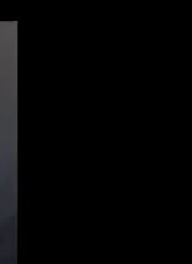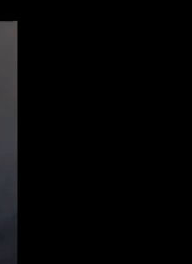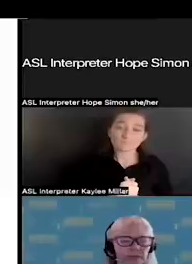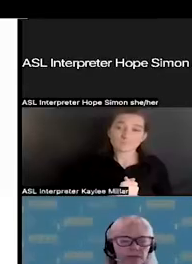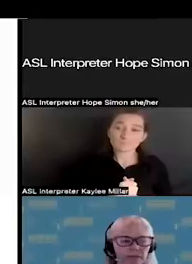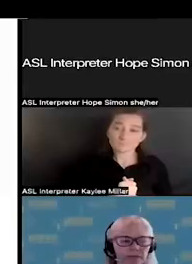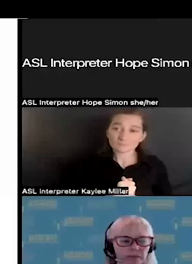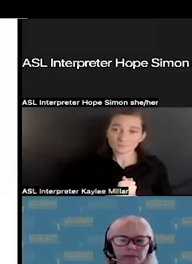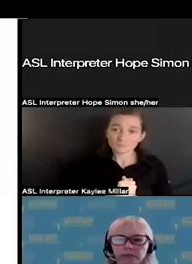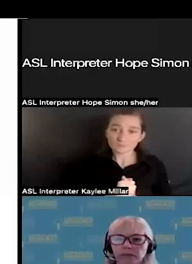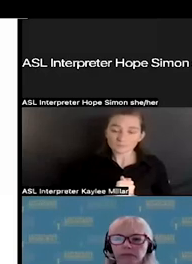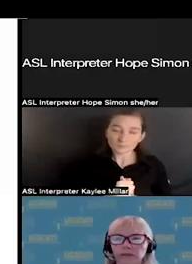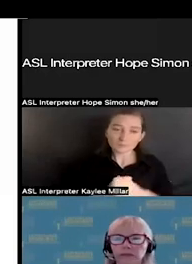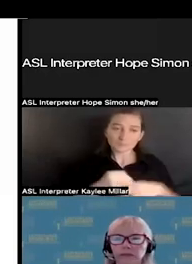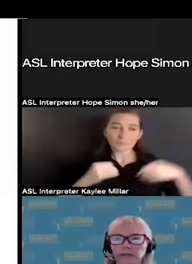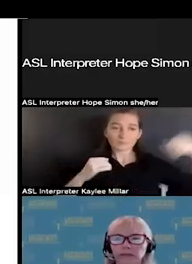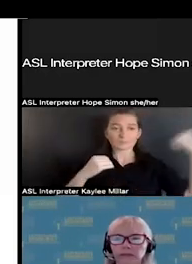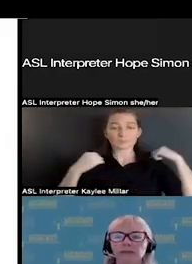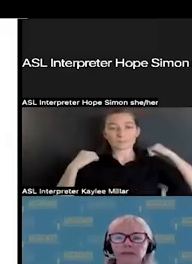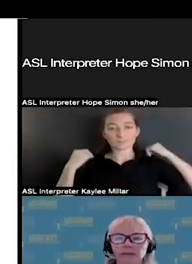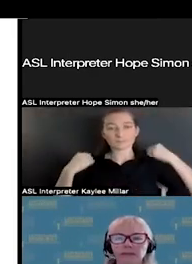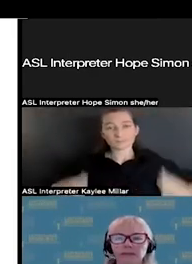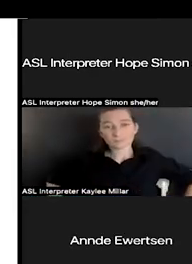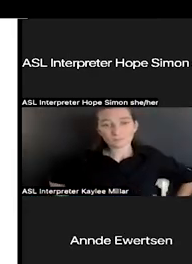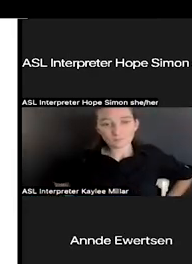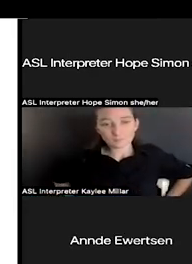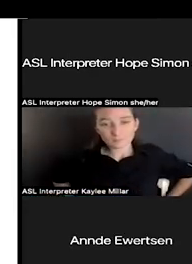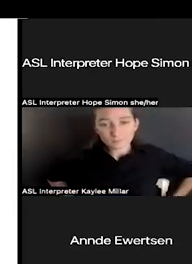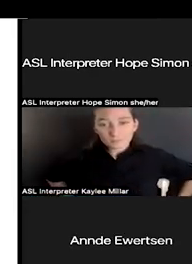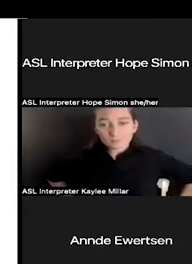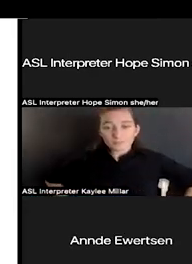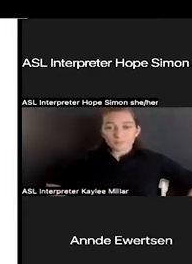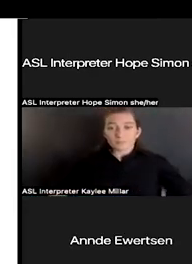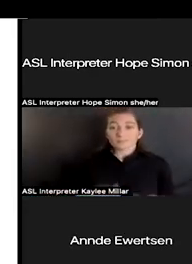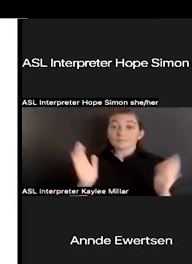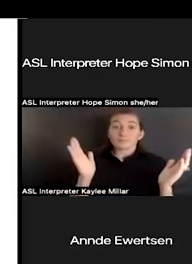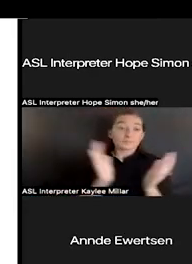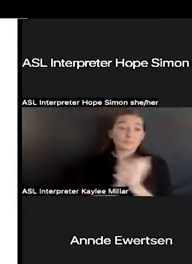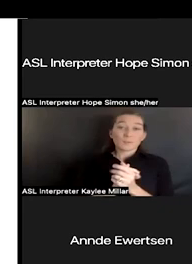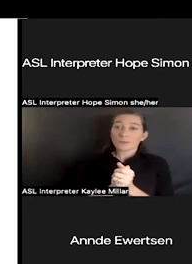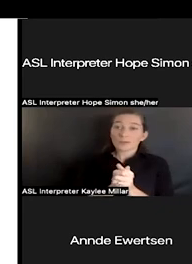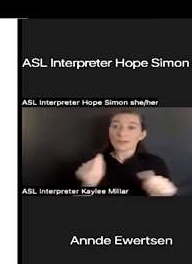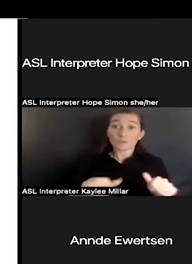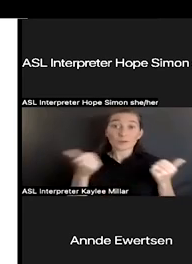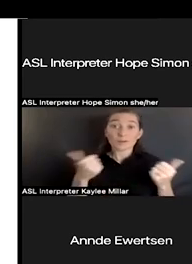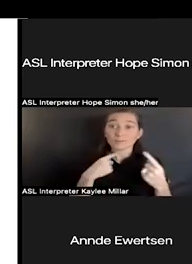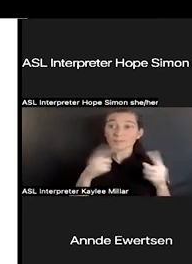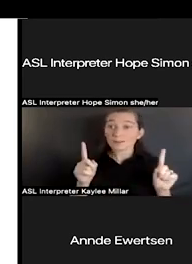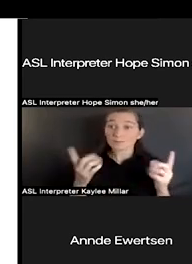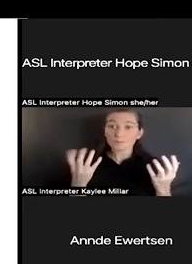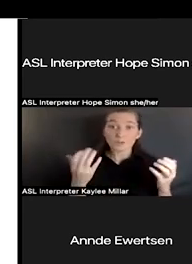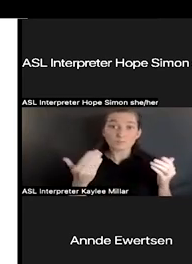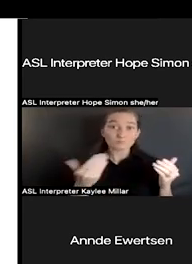All right. And so as we continue, thank you, Andy. Does anyone else have a short announcement they'd like to make